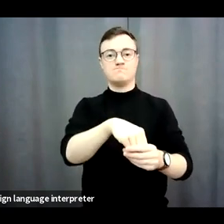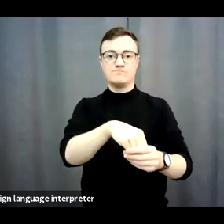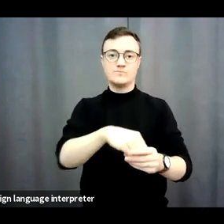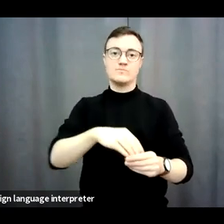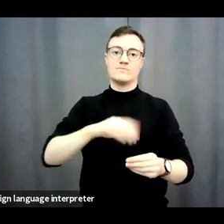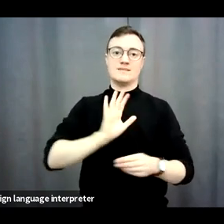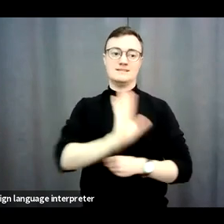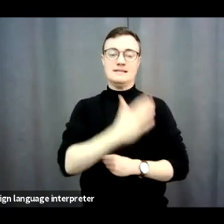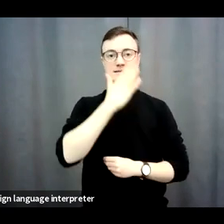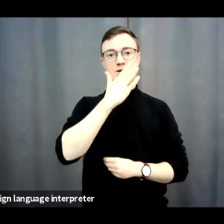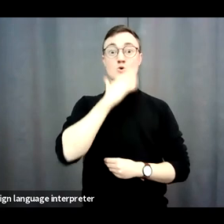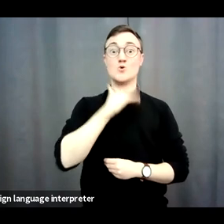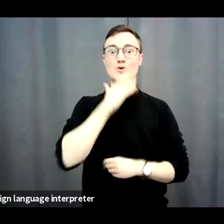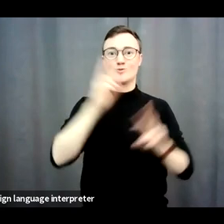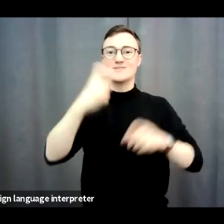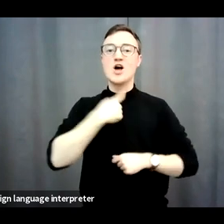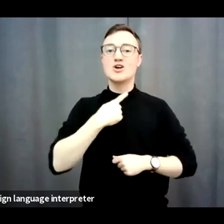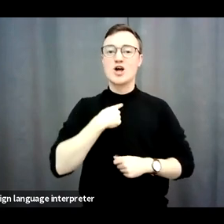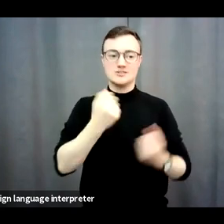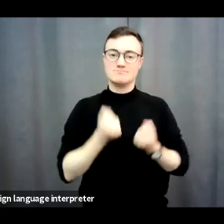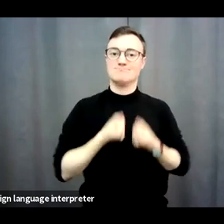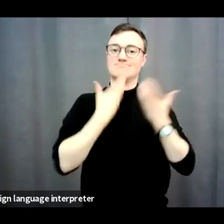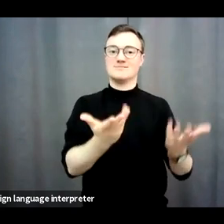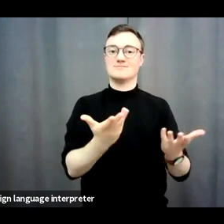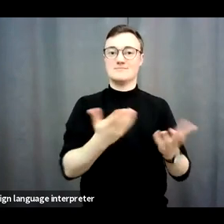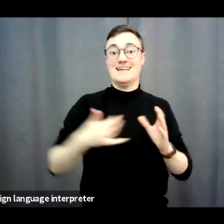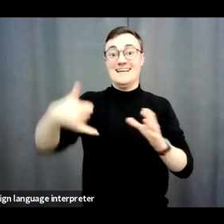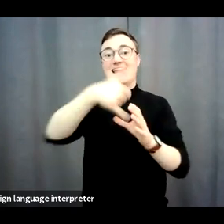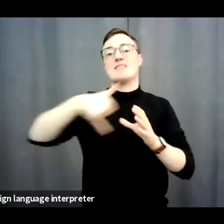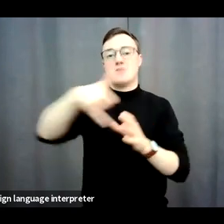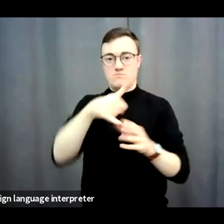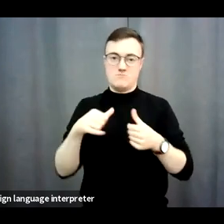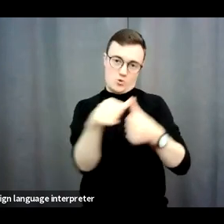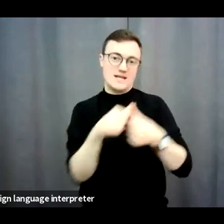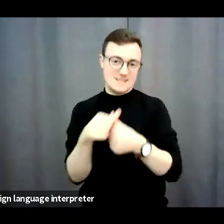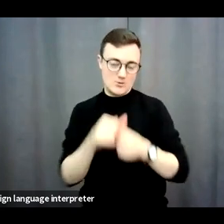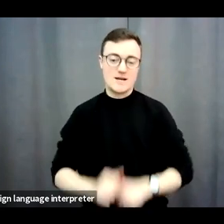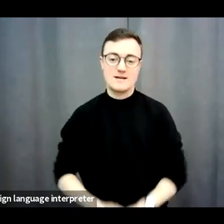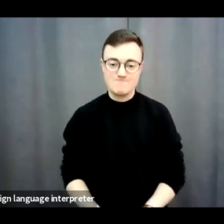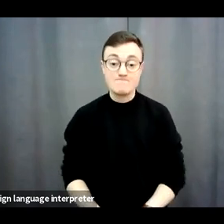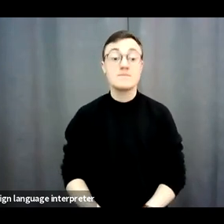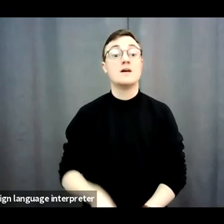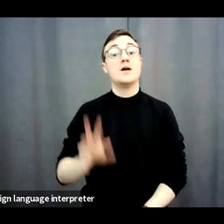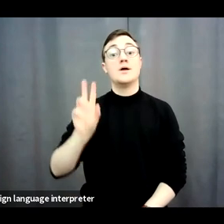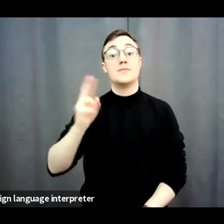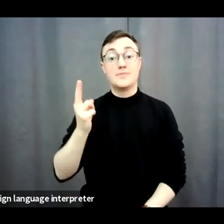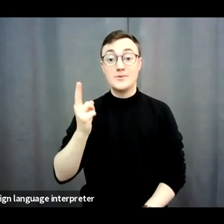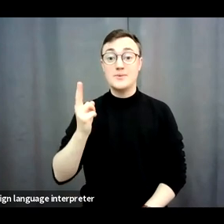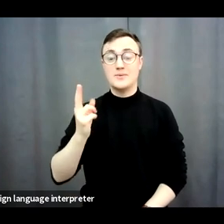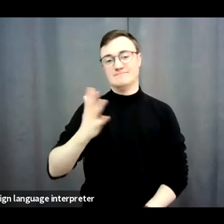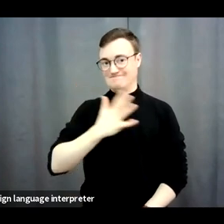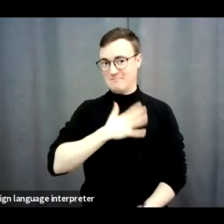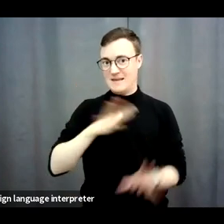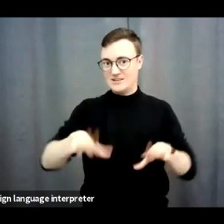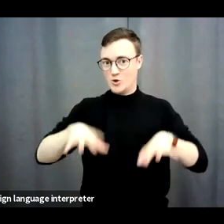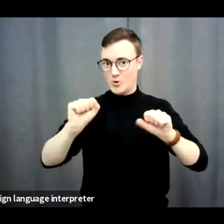voice more strongly present in those umbrellas. So now my task is not an easy one.